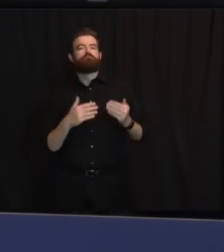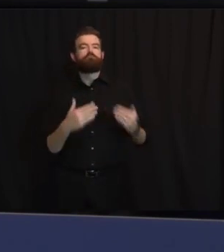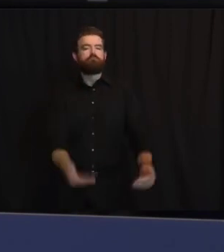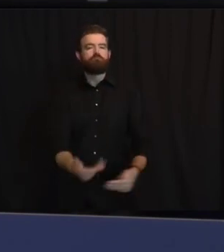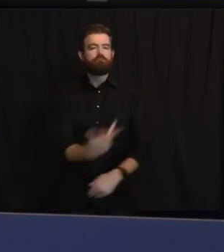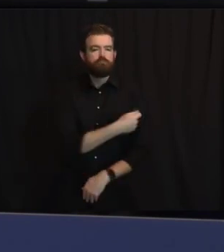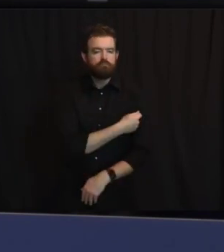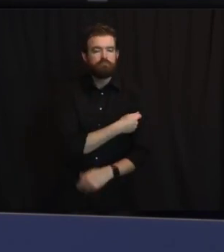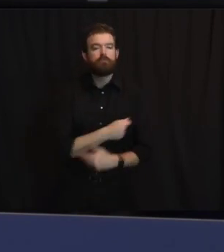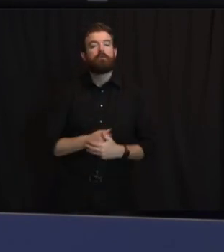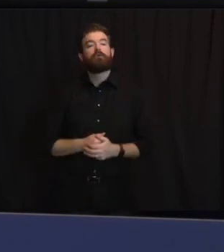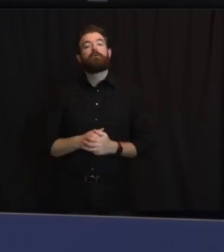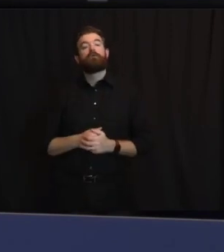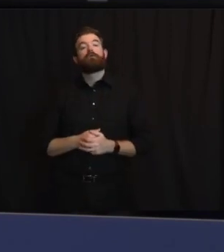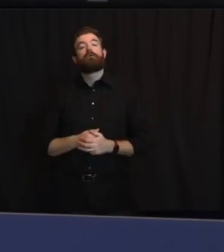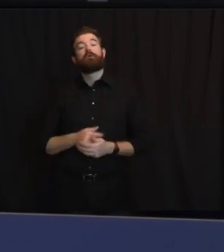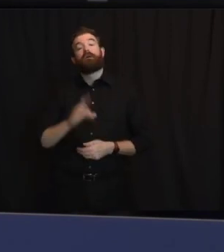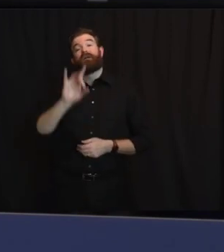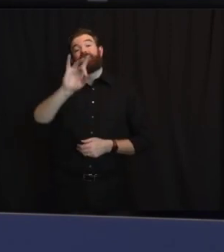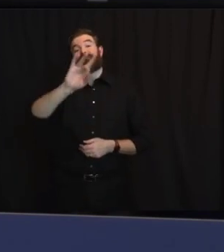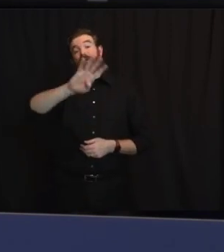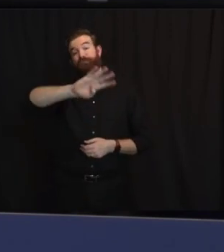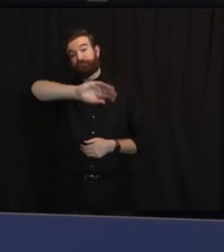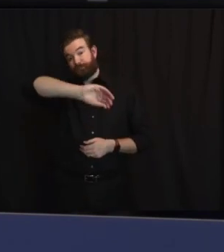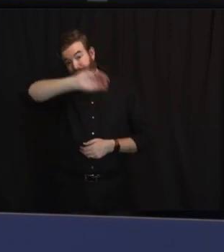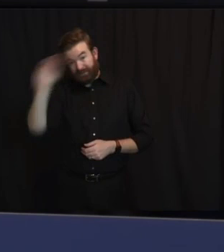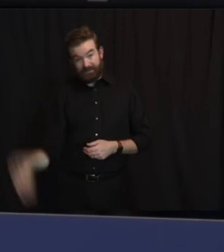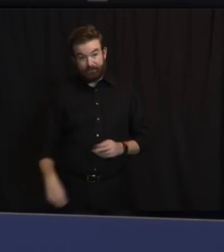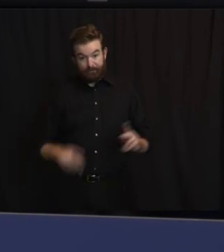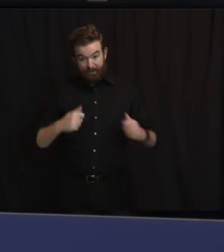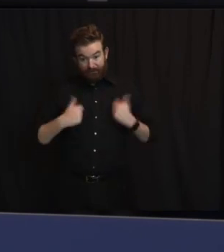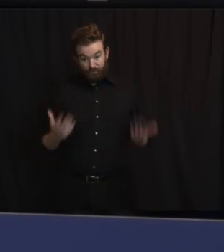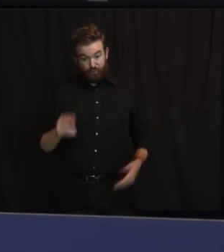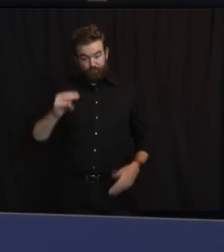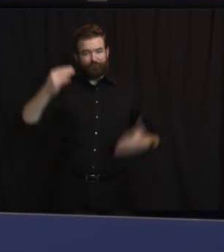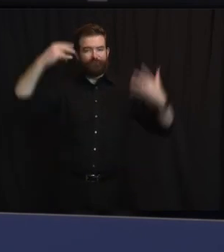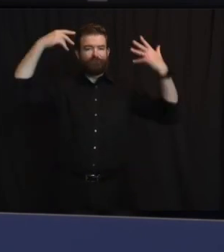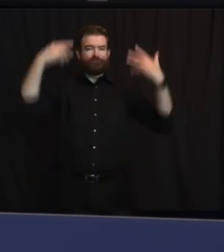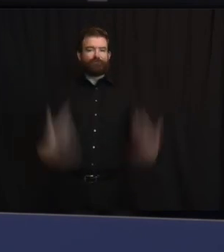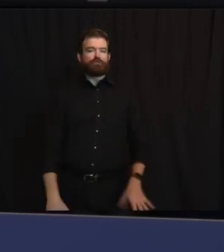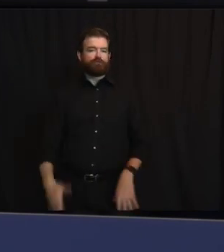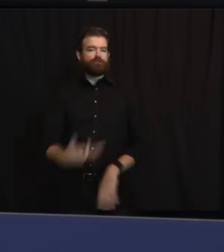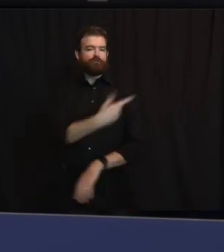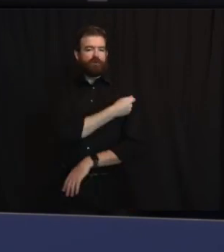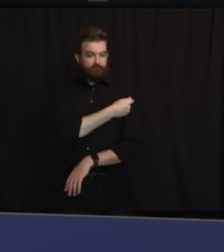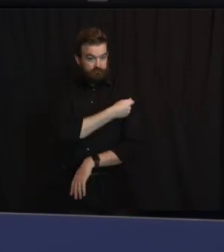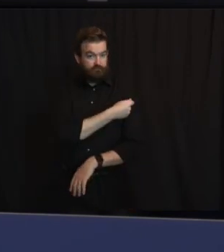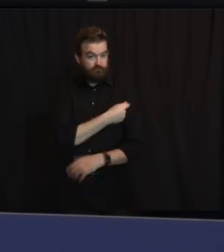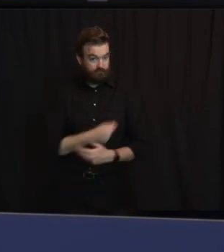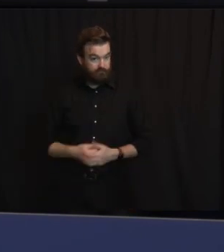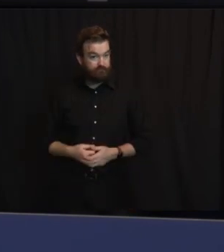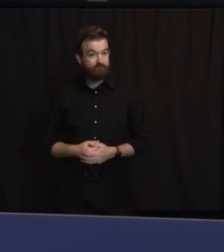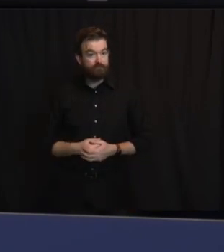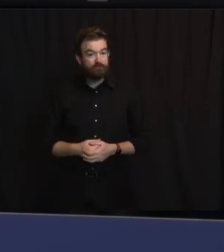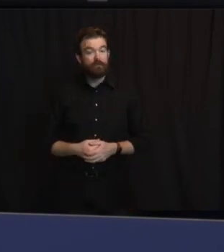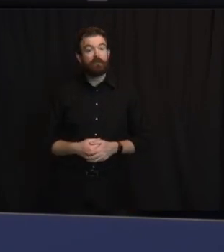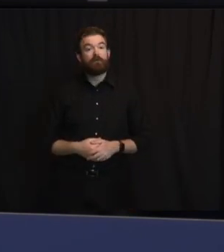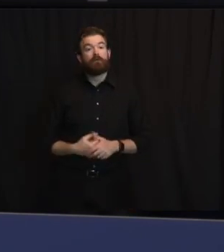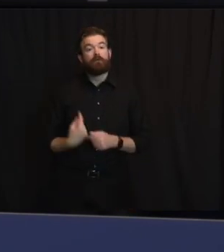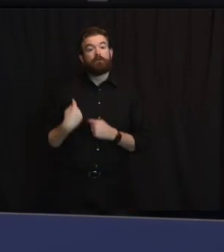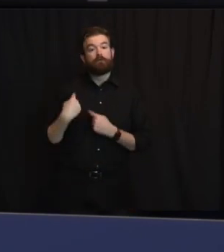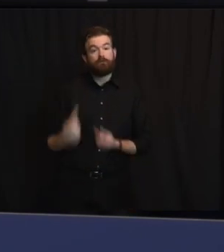state, 84% are vaccinated. So far, 35 facilities out of